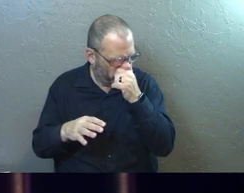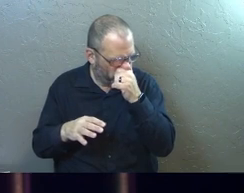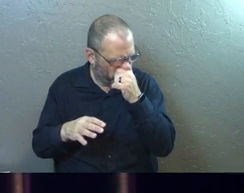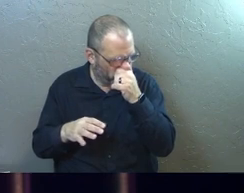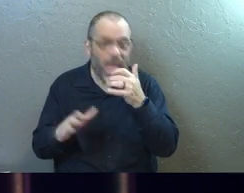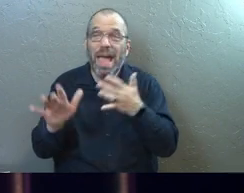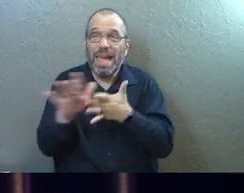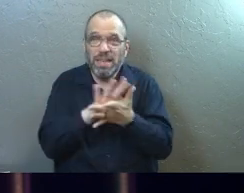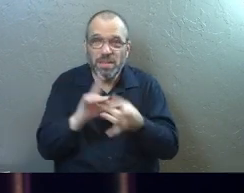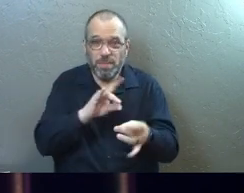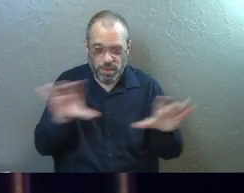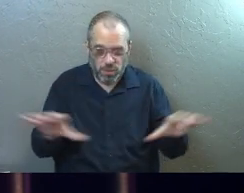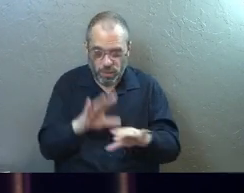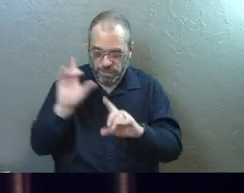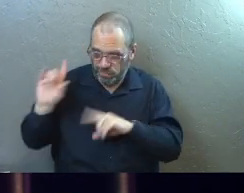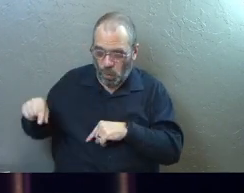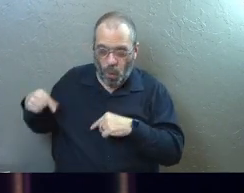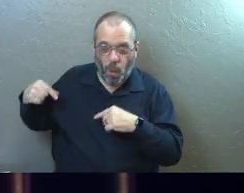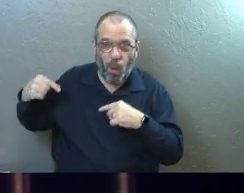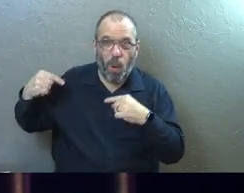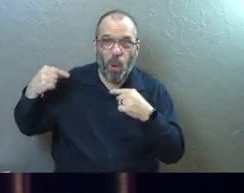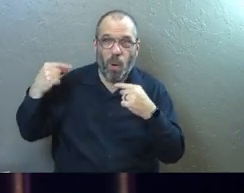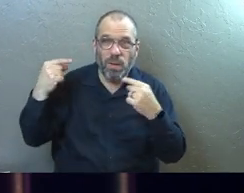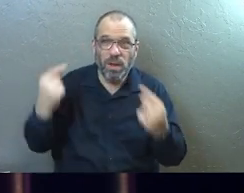But it was the Spirit that was doing it all along.